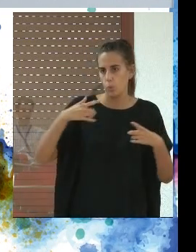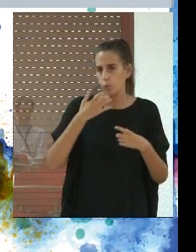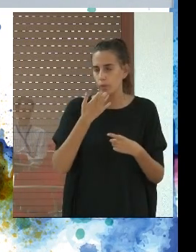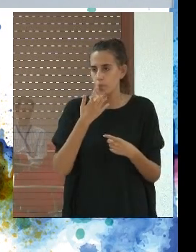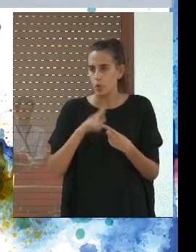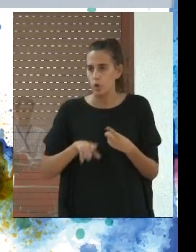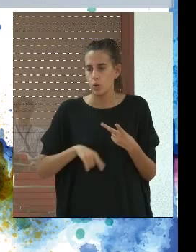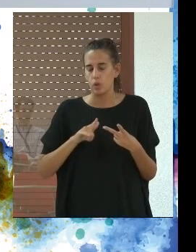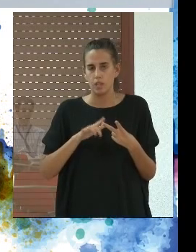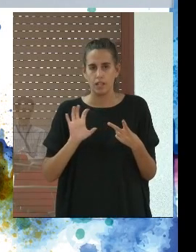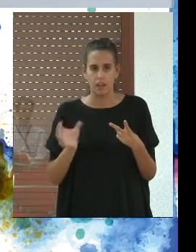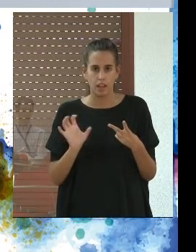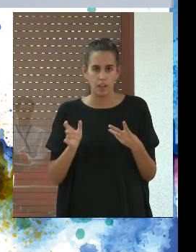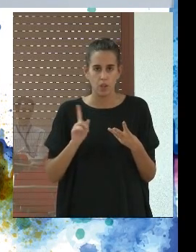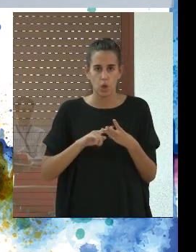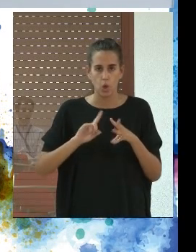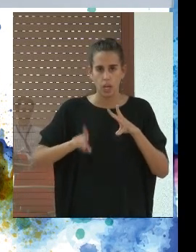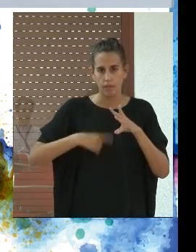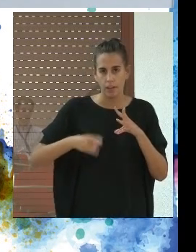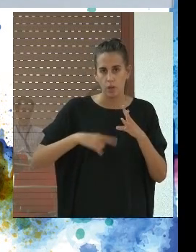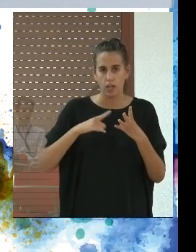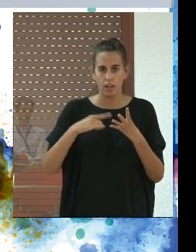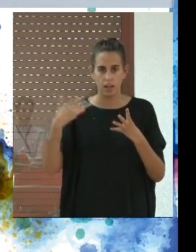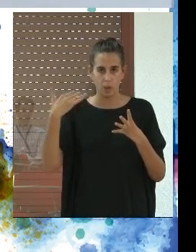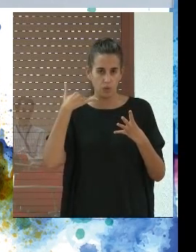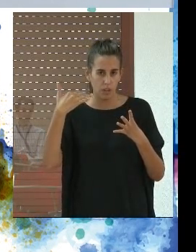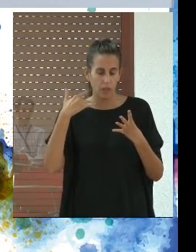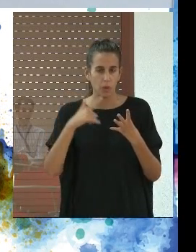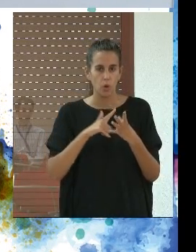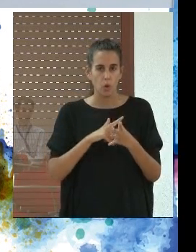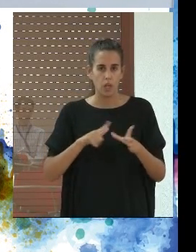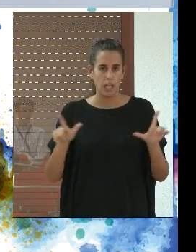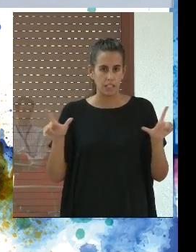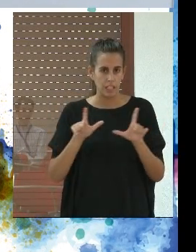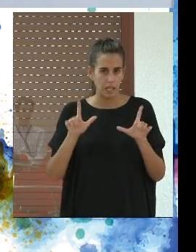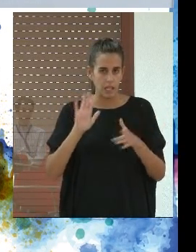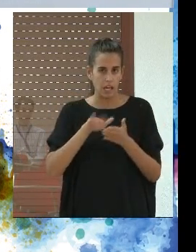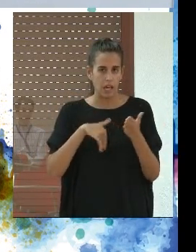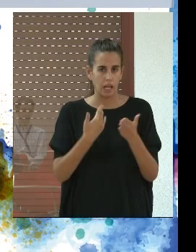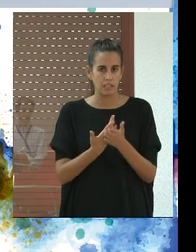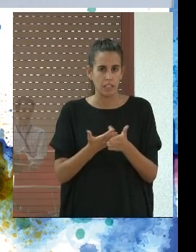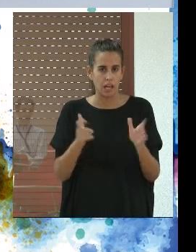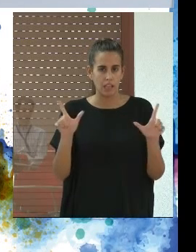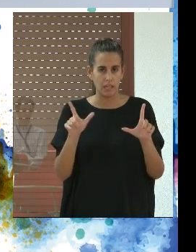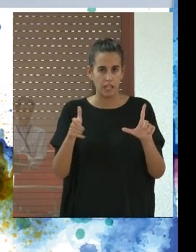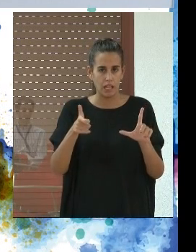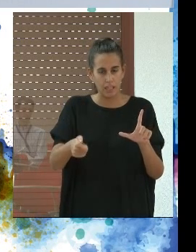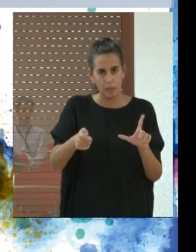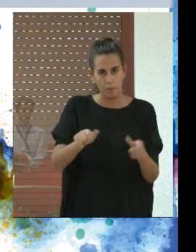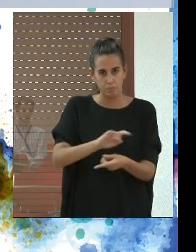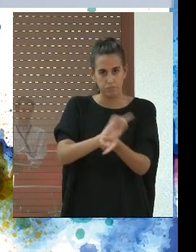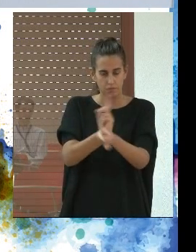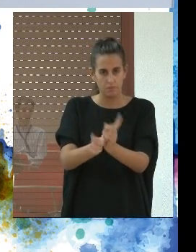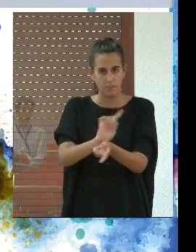on the wheelchair with these brain signals will be able to turn on or off the television, the radio,